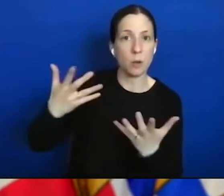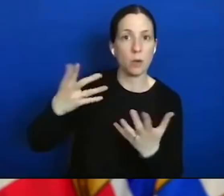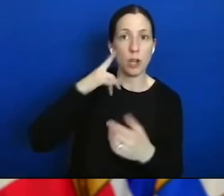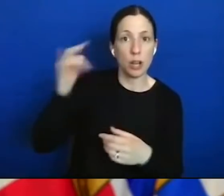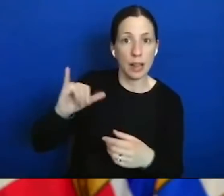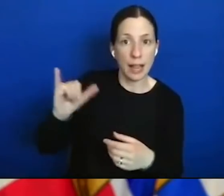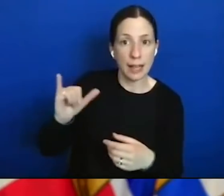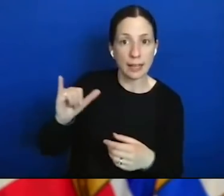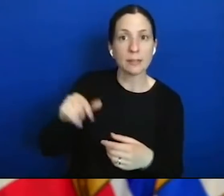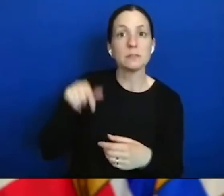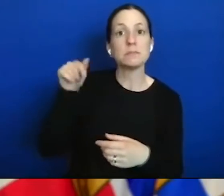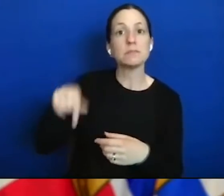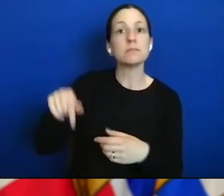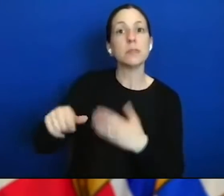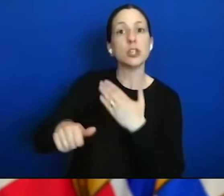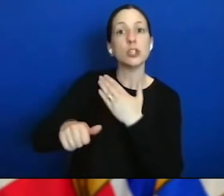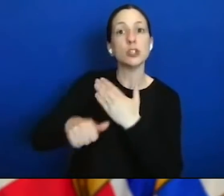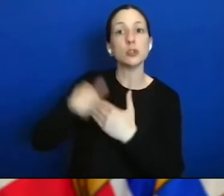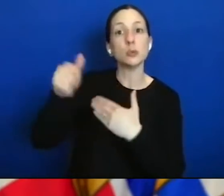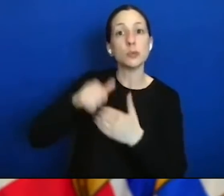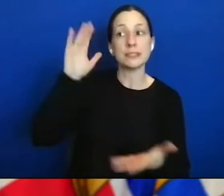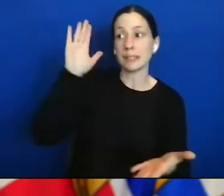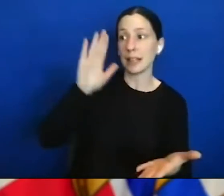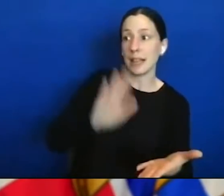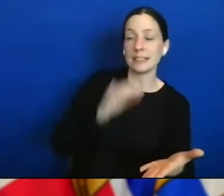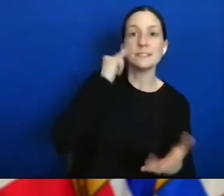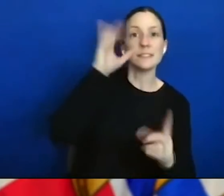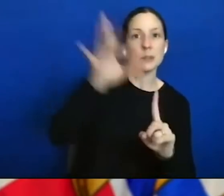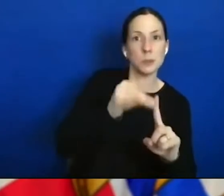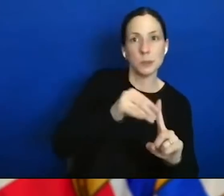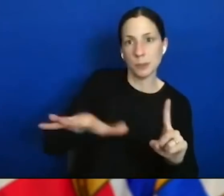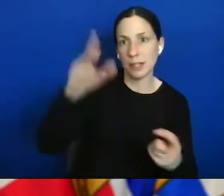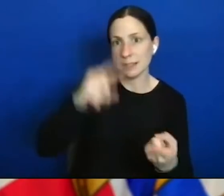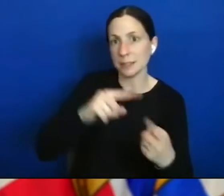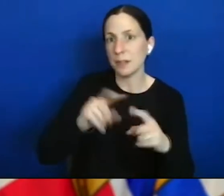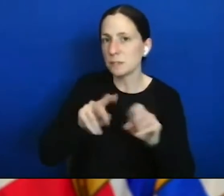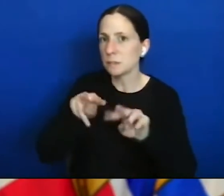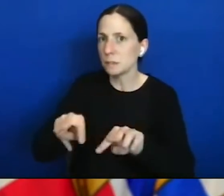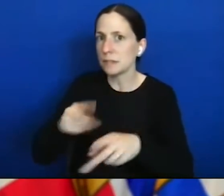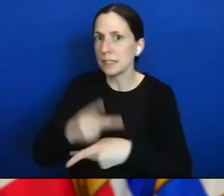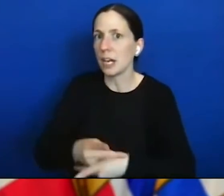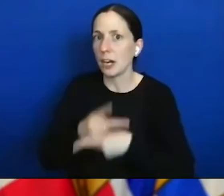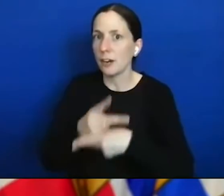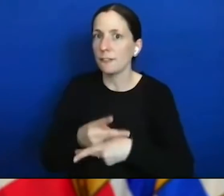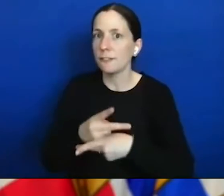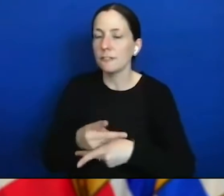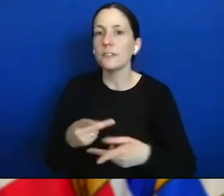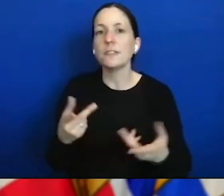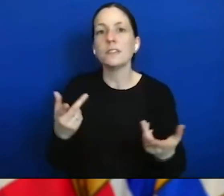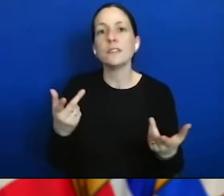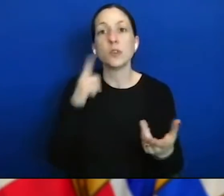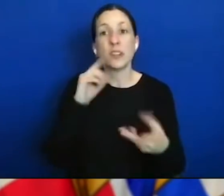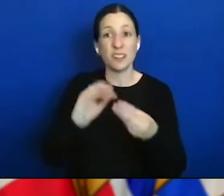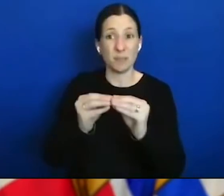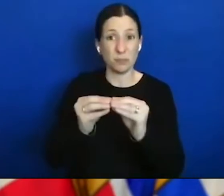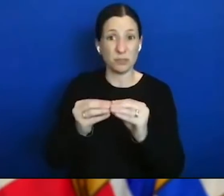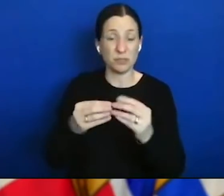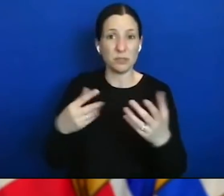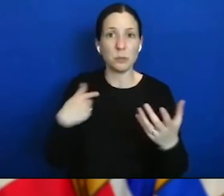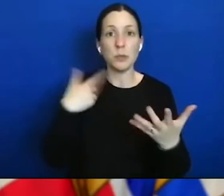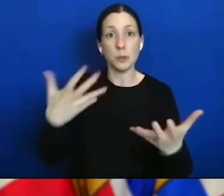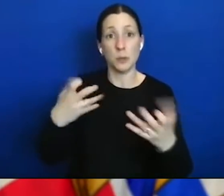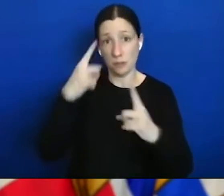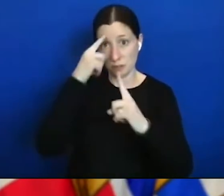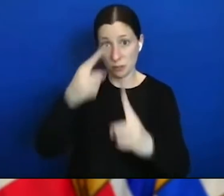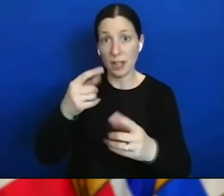goes down the less transmission we have, but we need to watch that really carefully. So in terms of a number, we want to